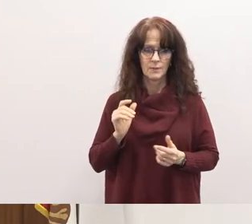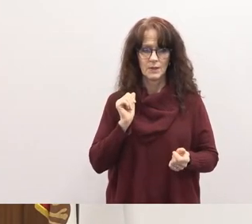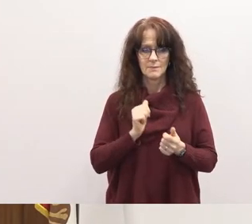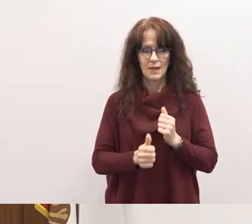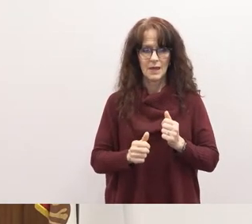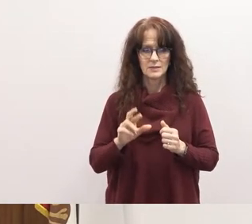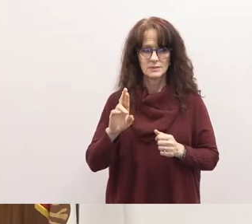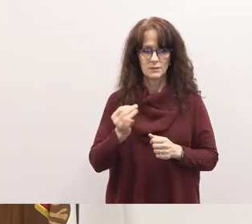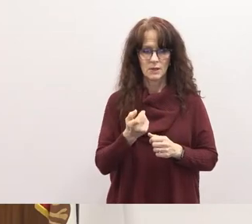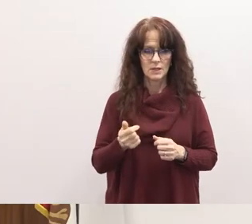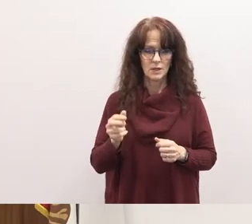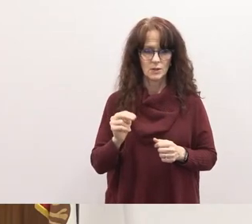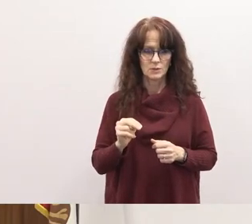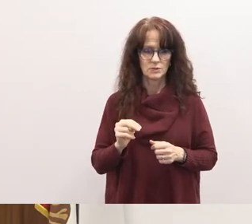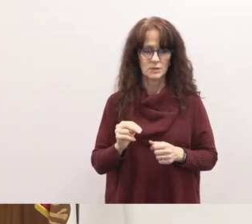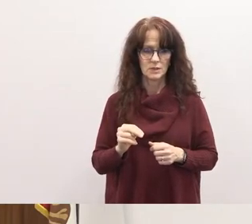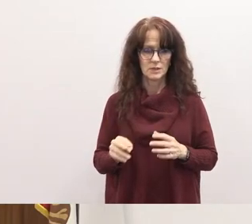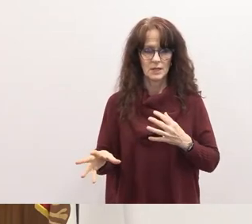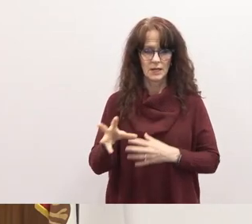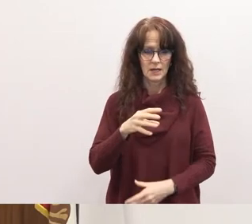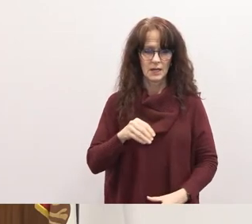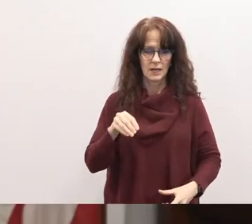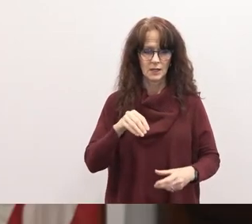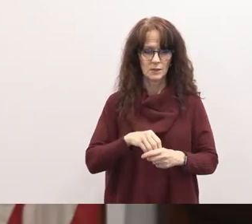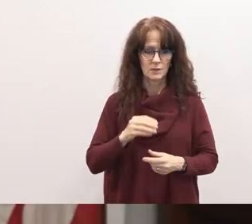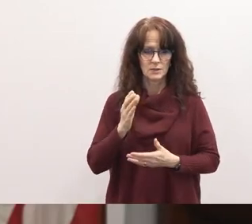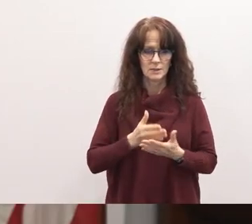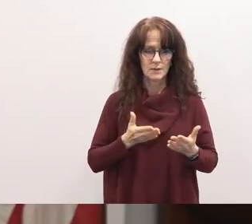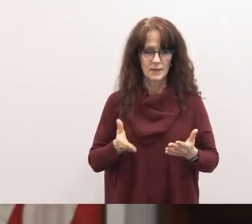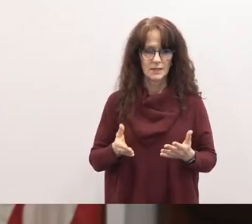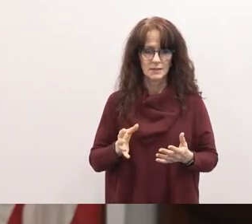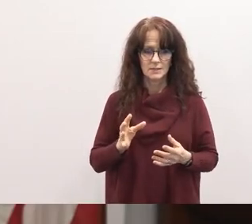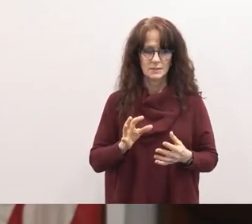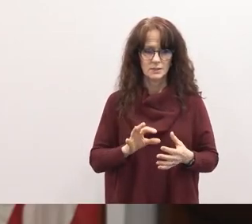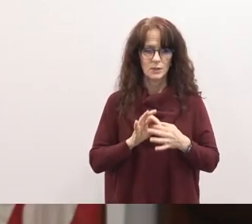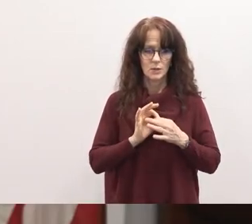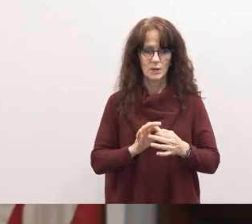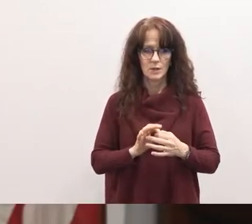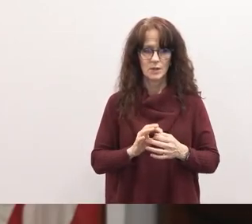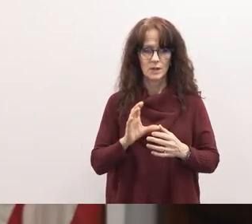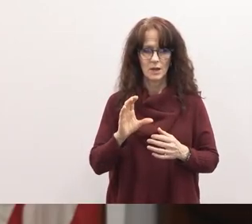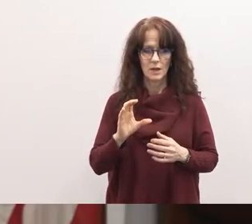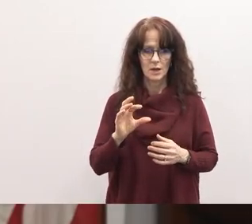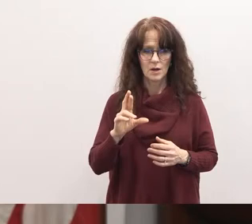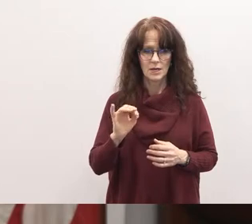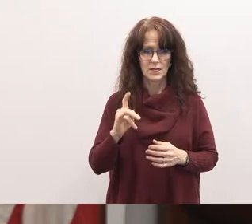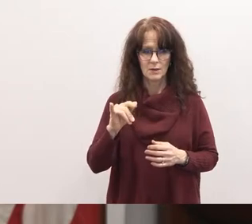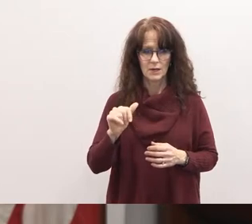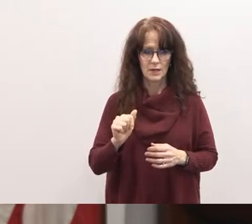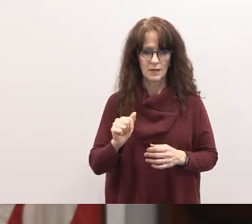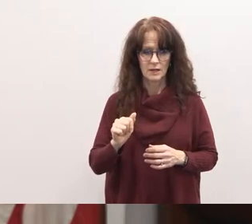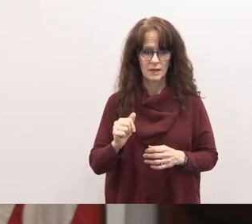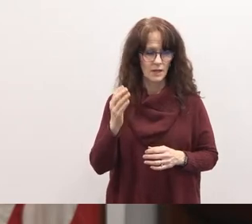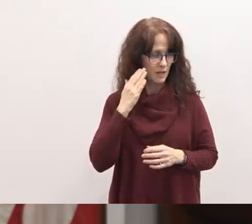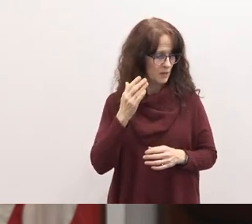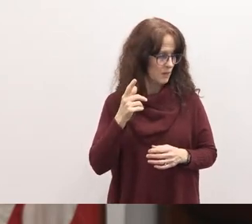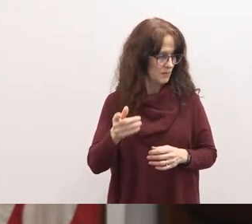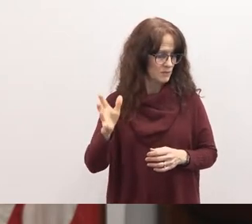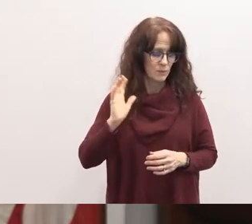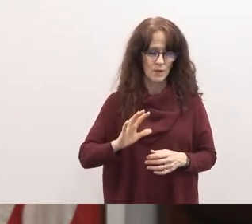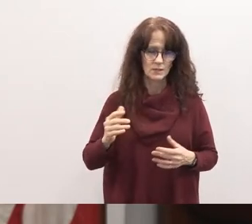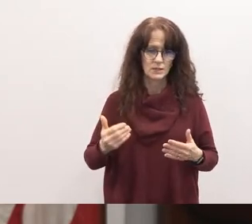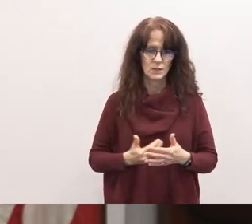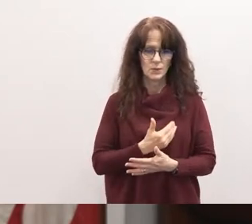resolution that included some of the things you referenced in the criteria, right? I know that this was a